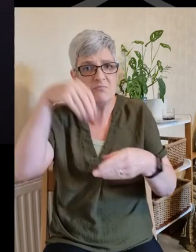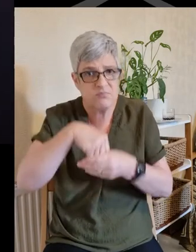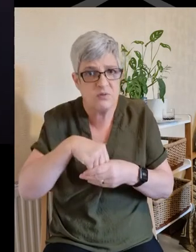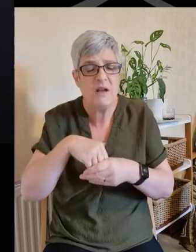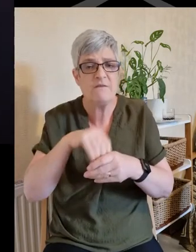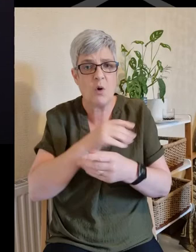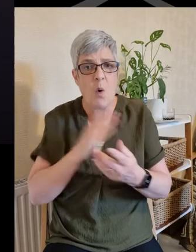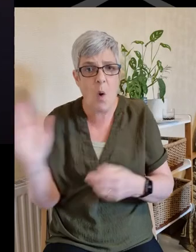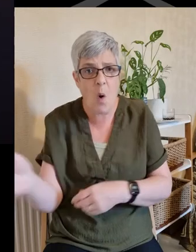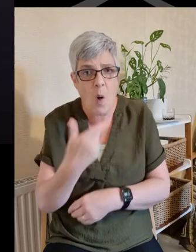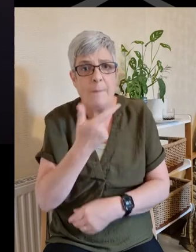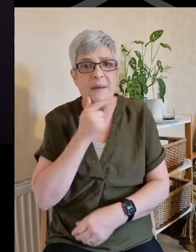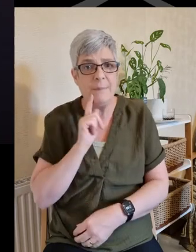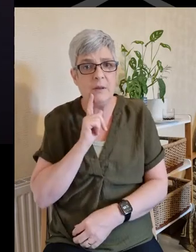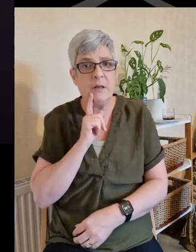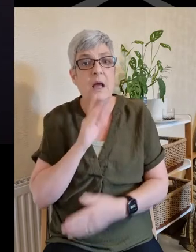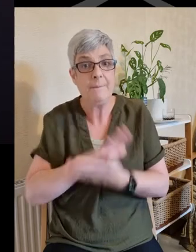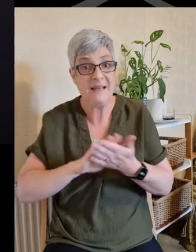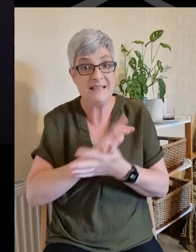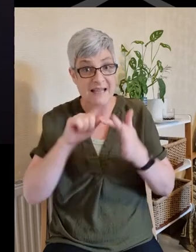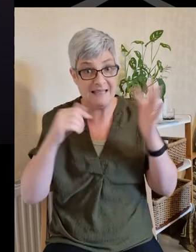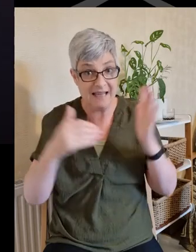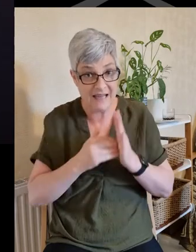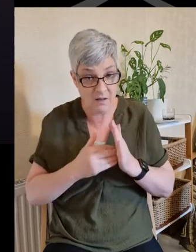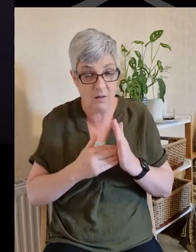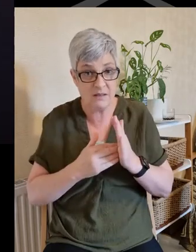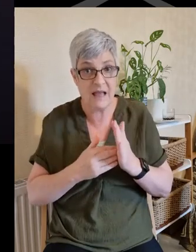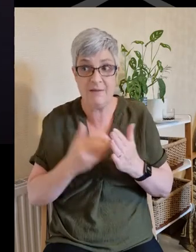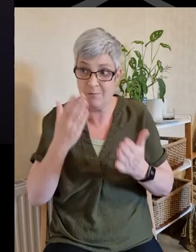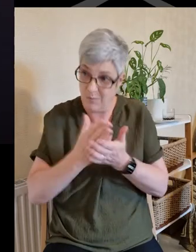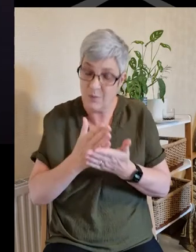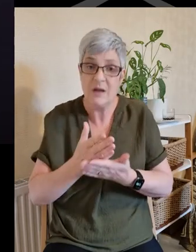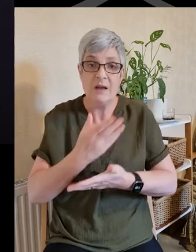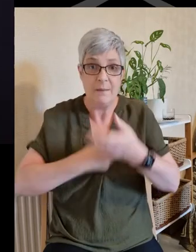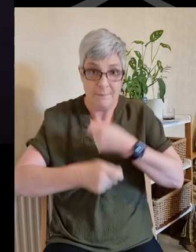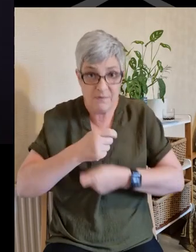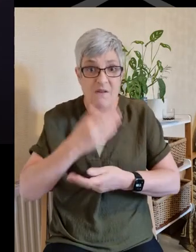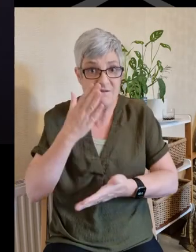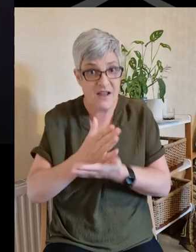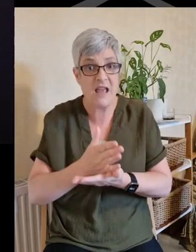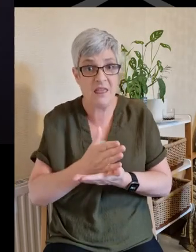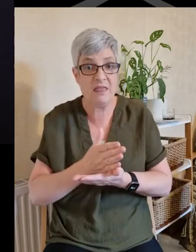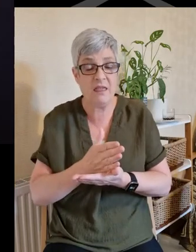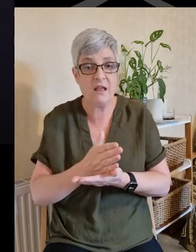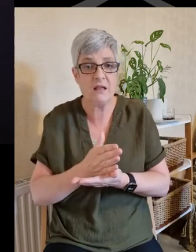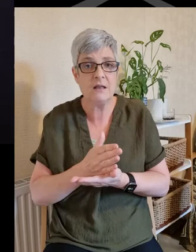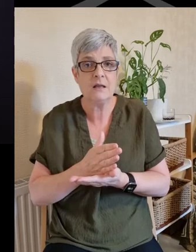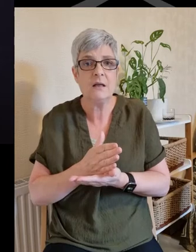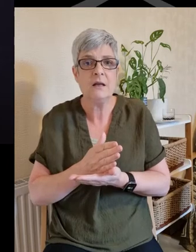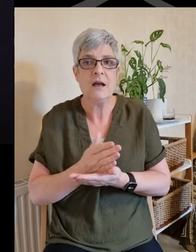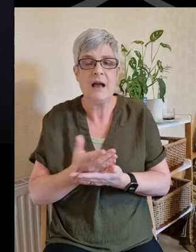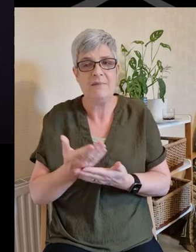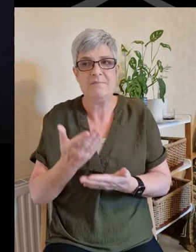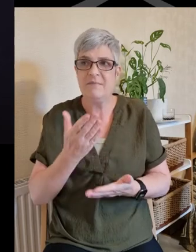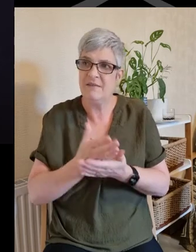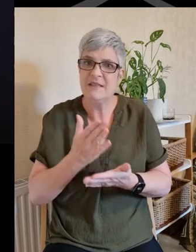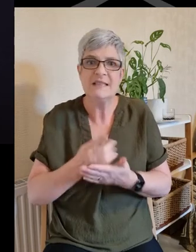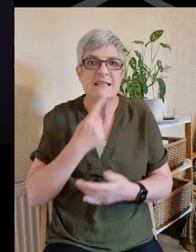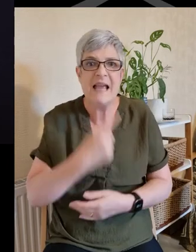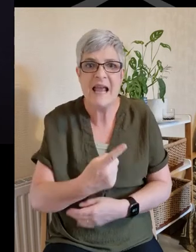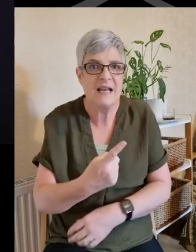feeds Ezekiel's faith as he declares God's words, even when these words are the unpopular messages of